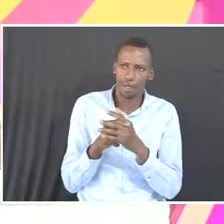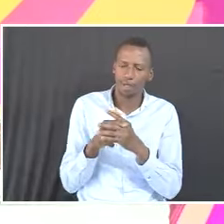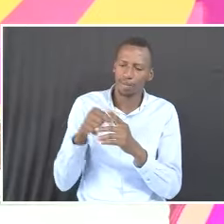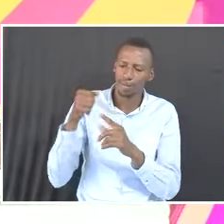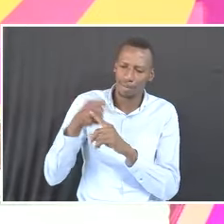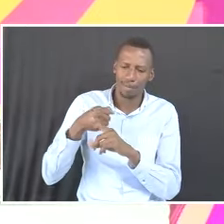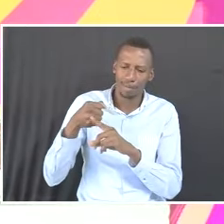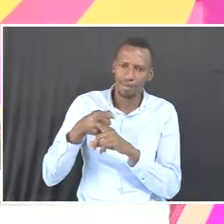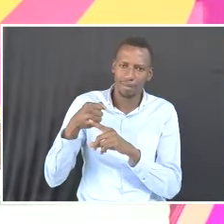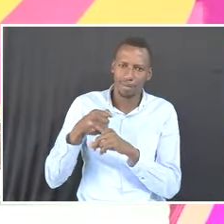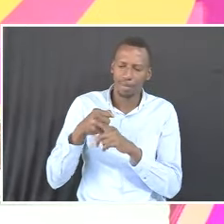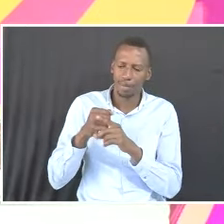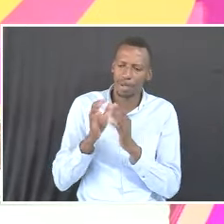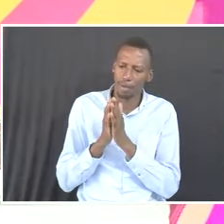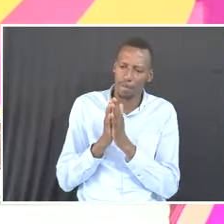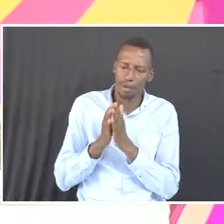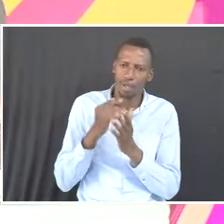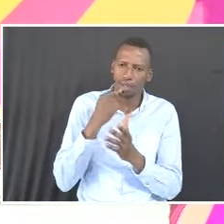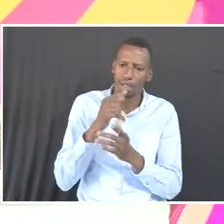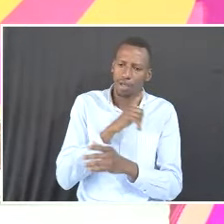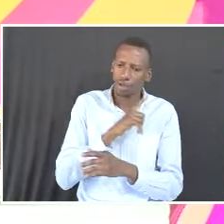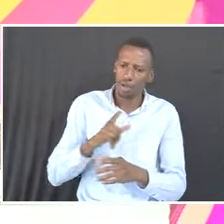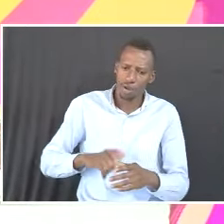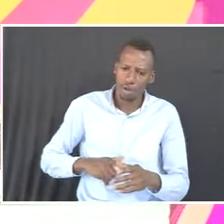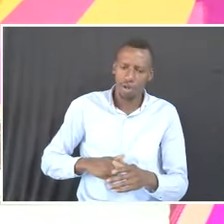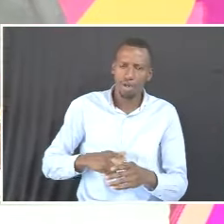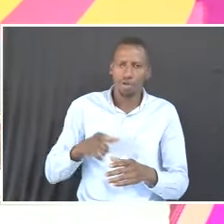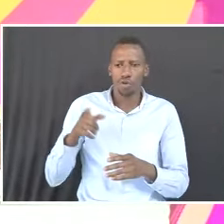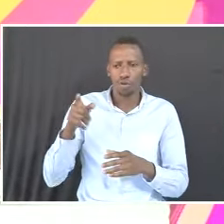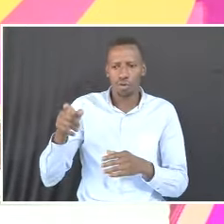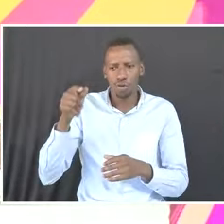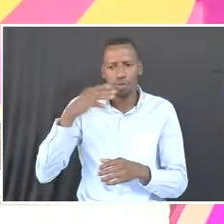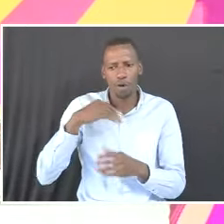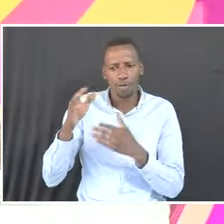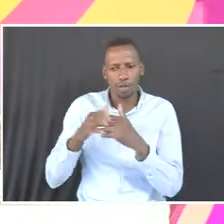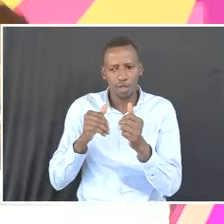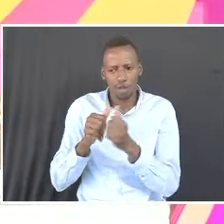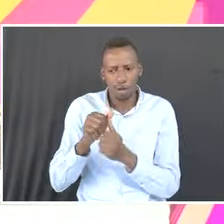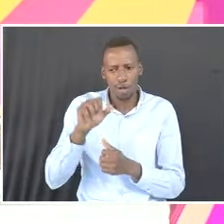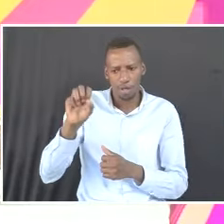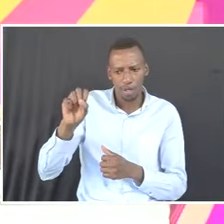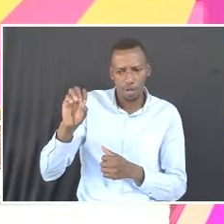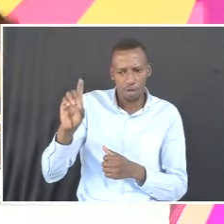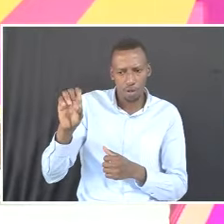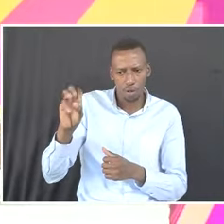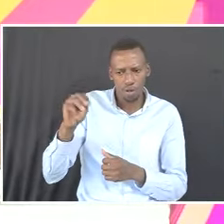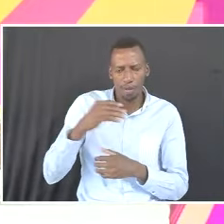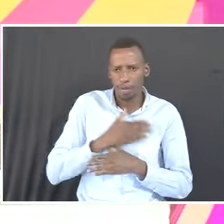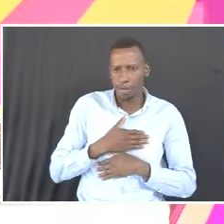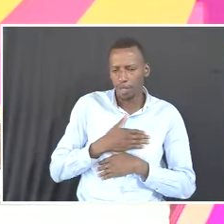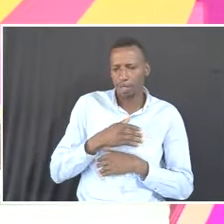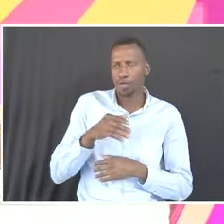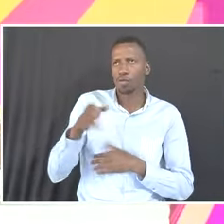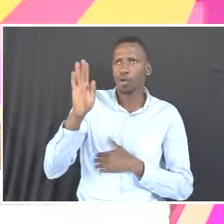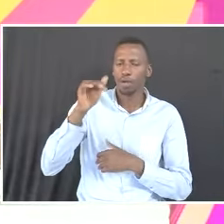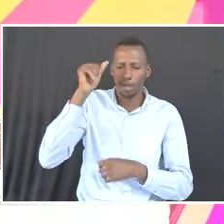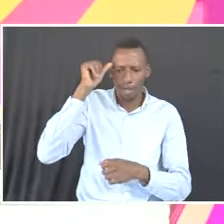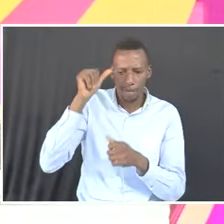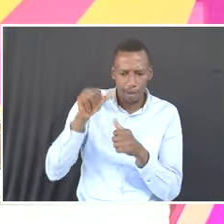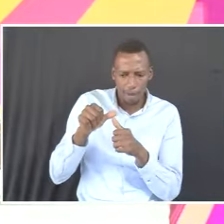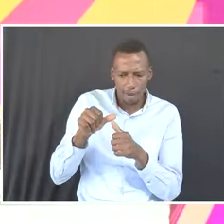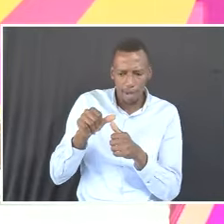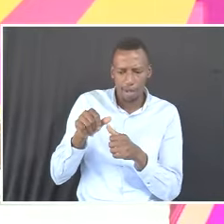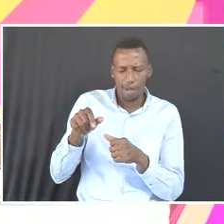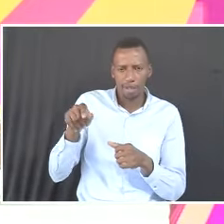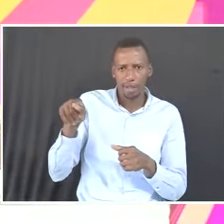destroy Sodom and Gomorrah. He said, yes. He remembered, there is my nephew there, and they began interceding. What if you get 50 people?